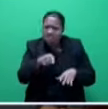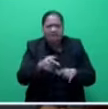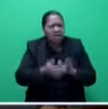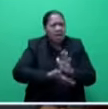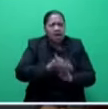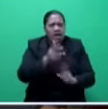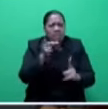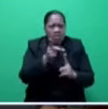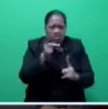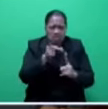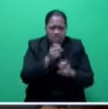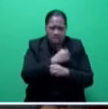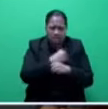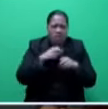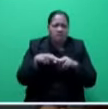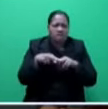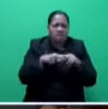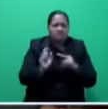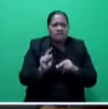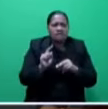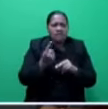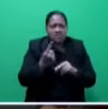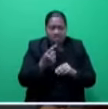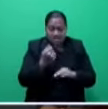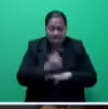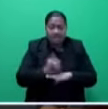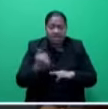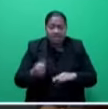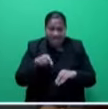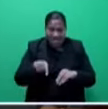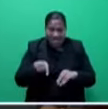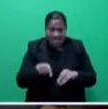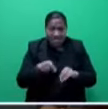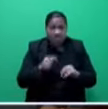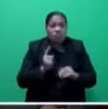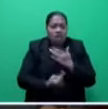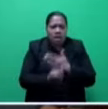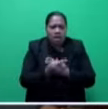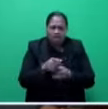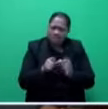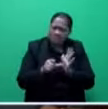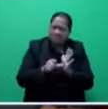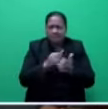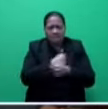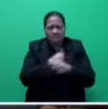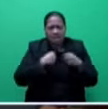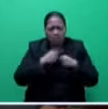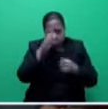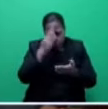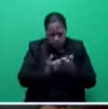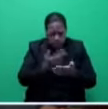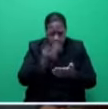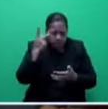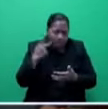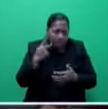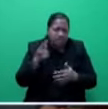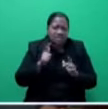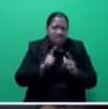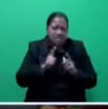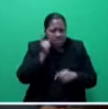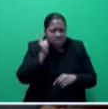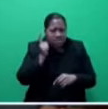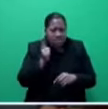our Fiji First government. These past few months have been difficult for our students, parents and teachers who are filled with uncertainty